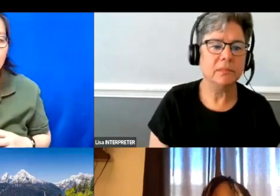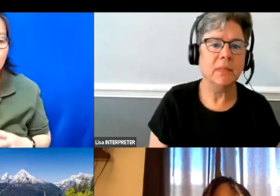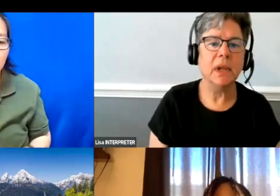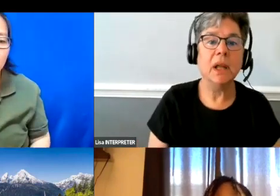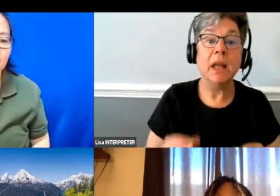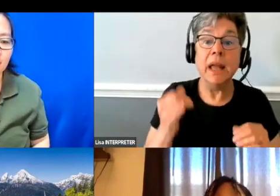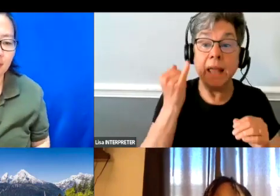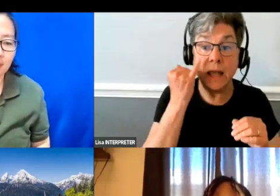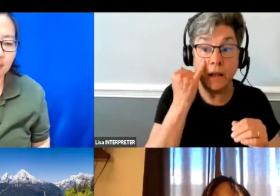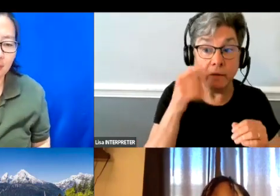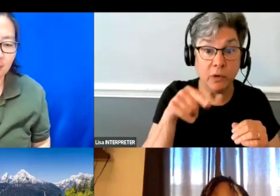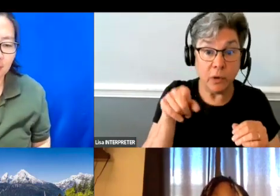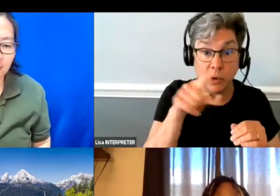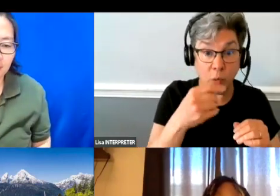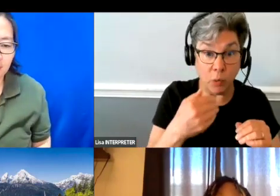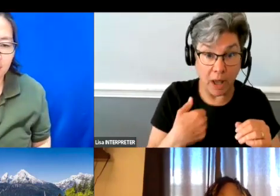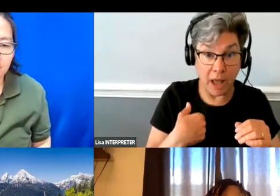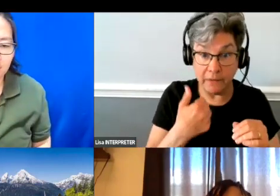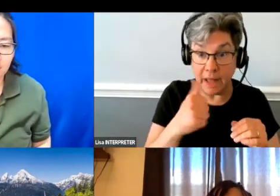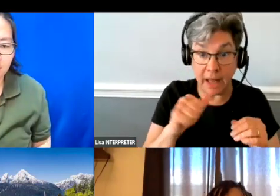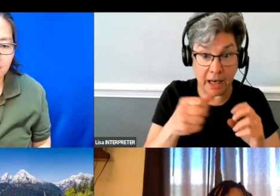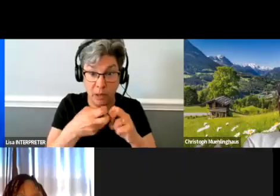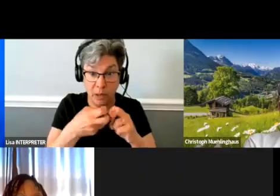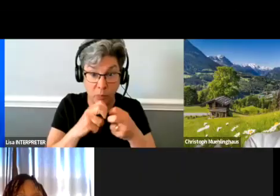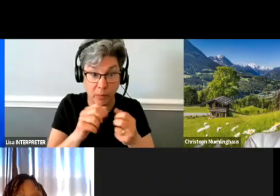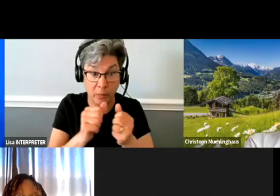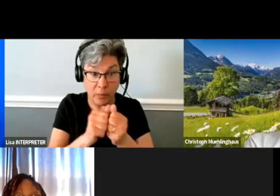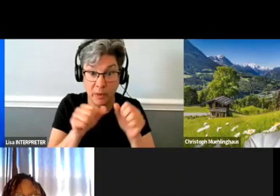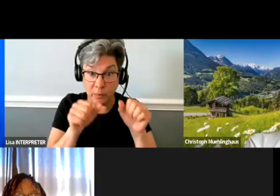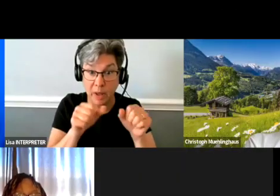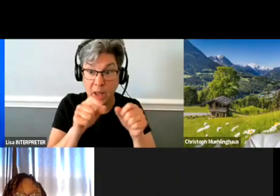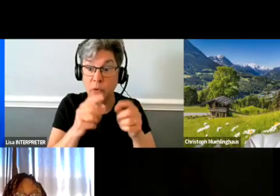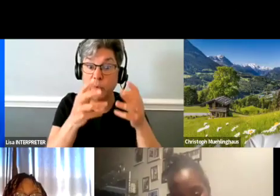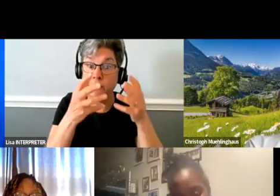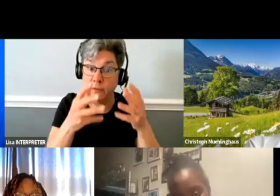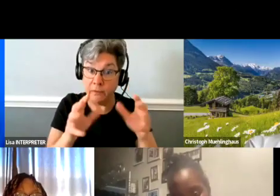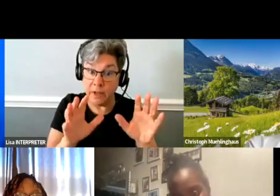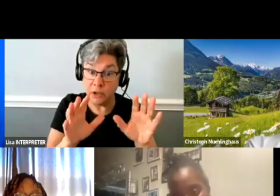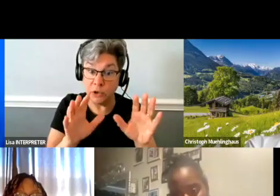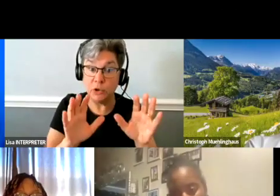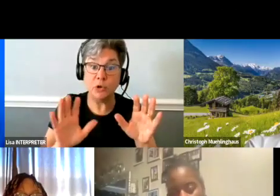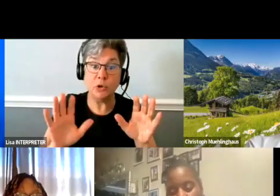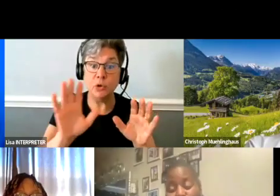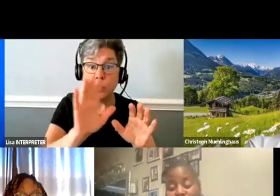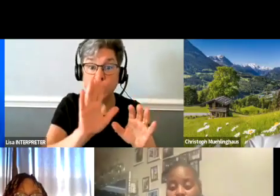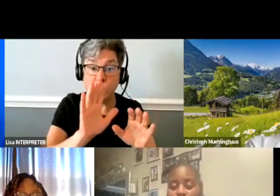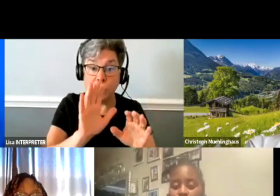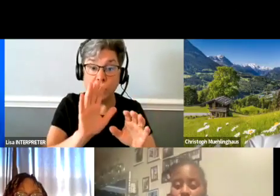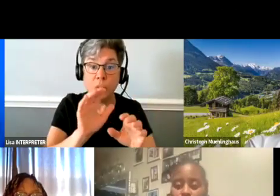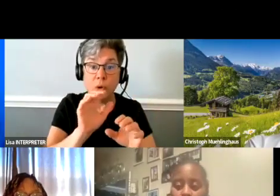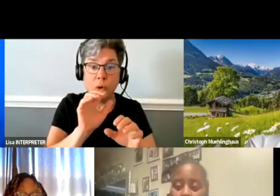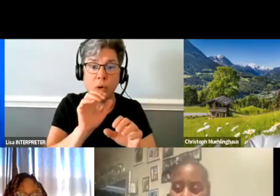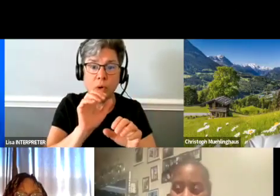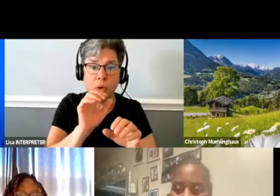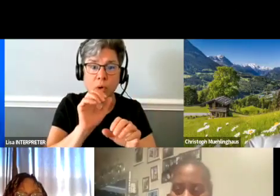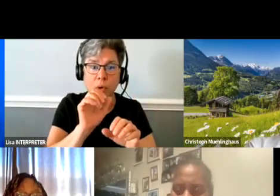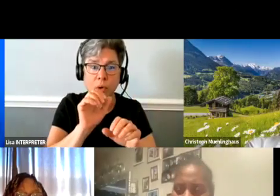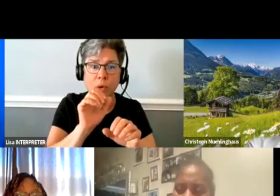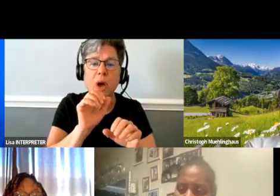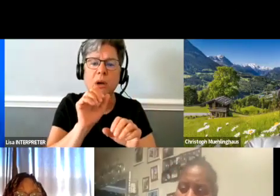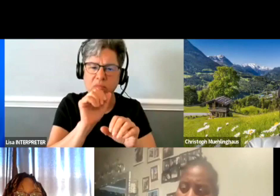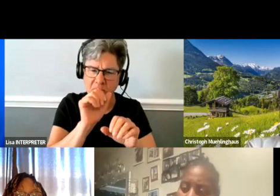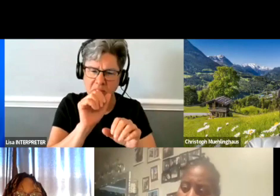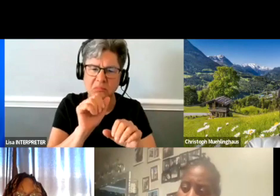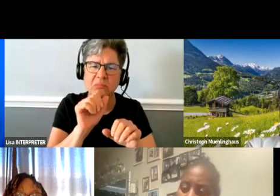yeah. And if you have anybody have a problem with being able to finish or I want to work you as much